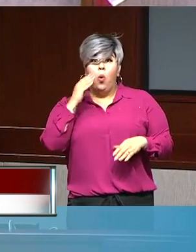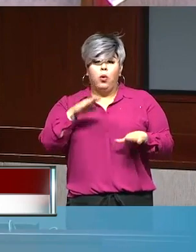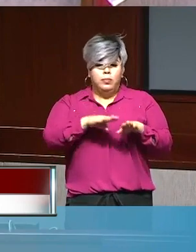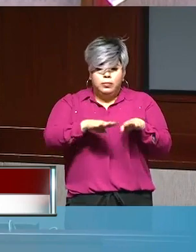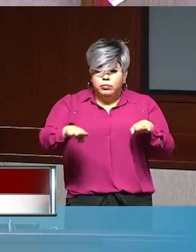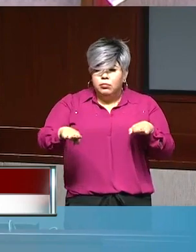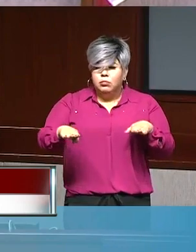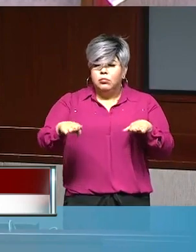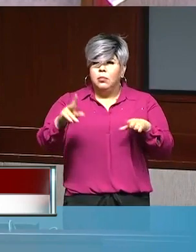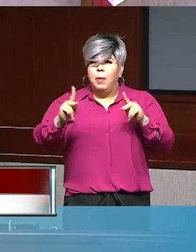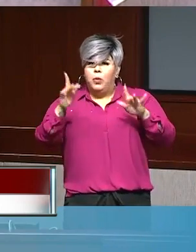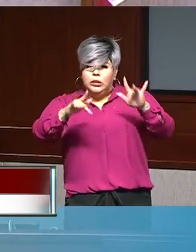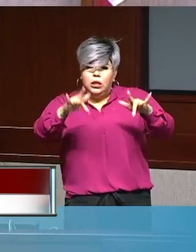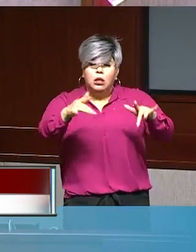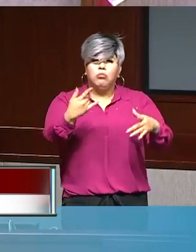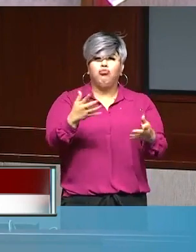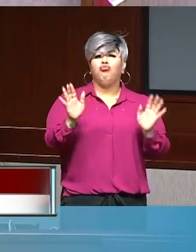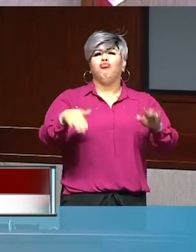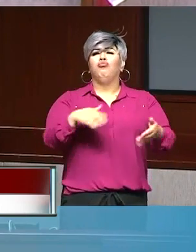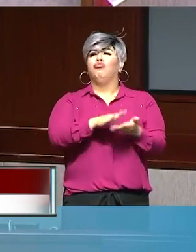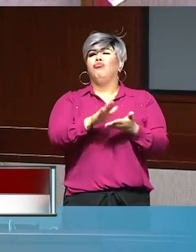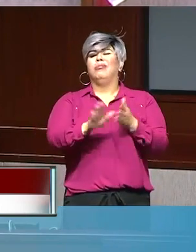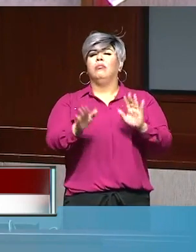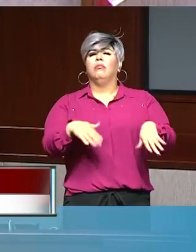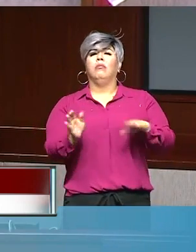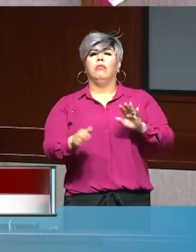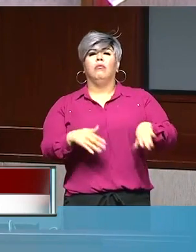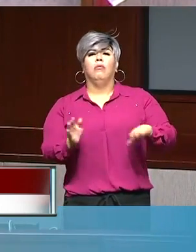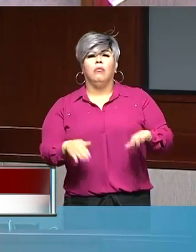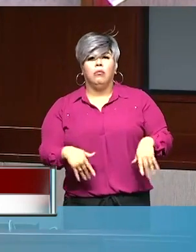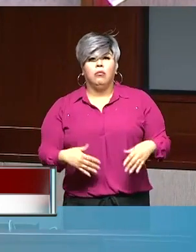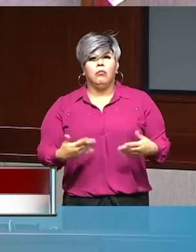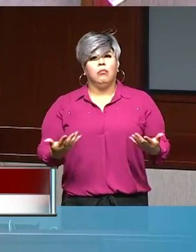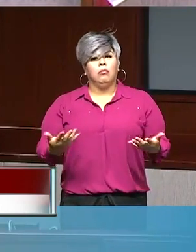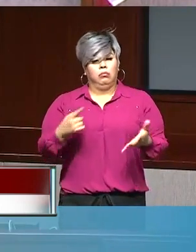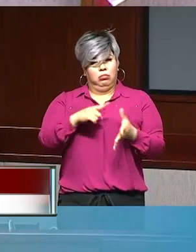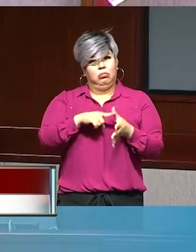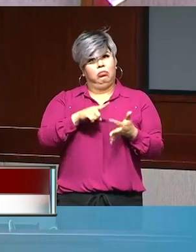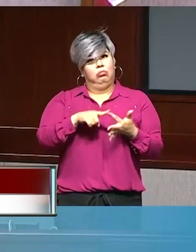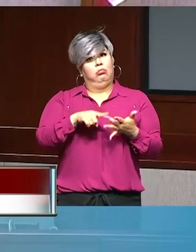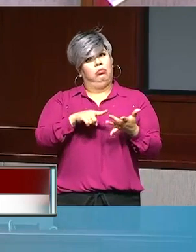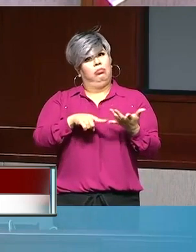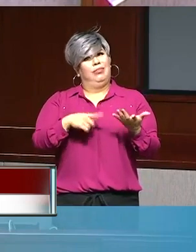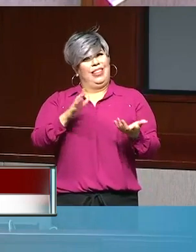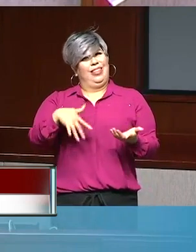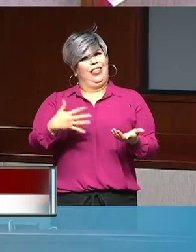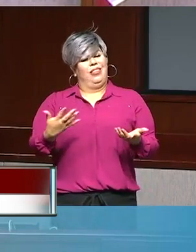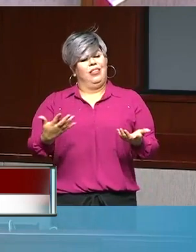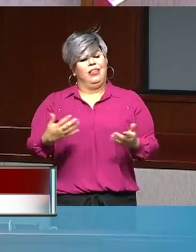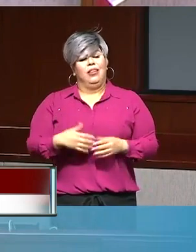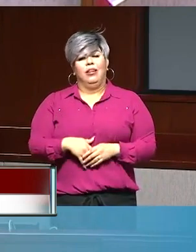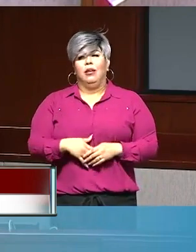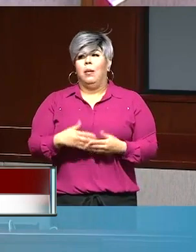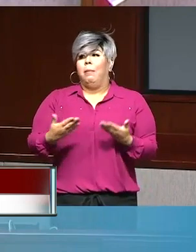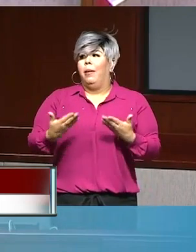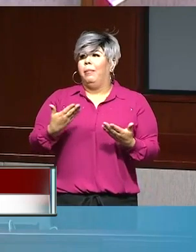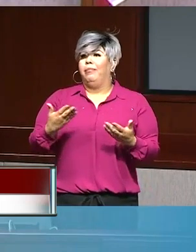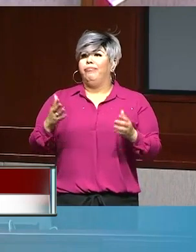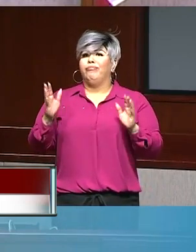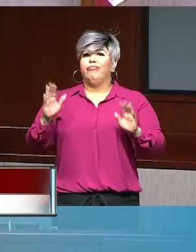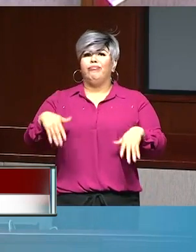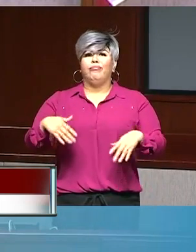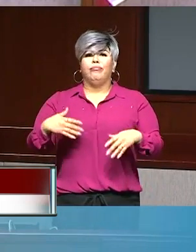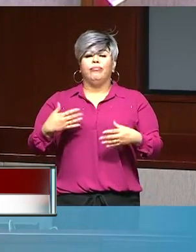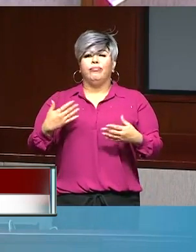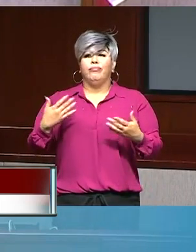in the public that are touched over and over again. They are touching their face, their eyes,